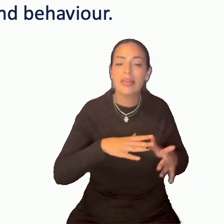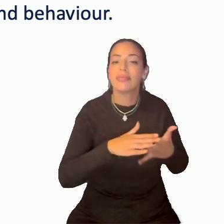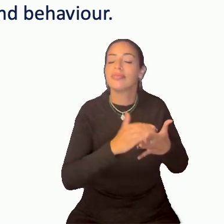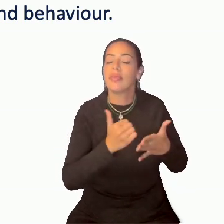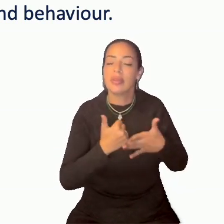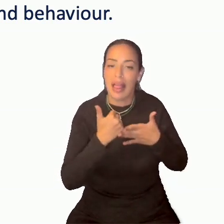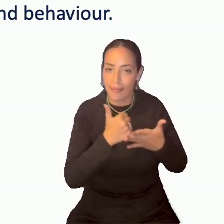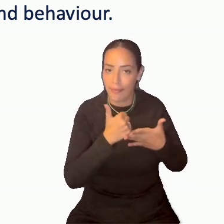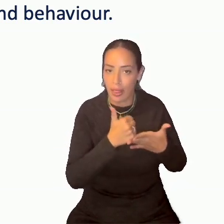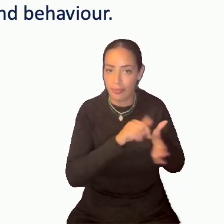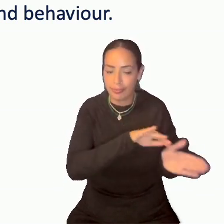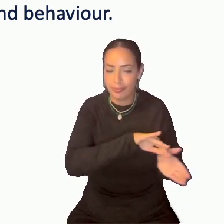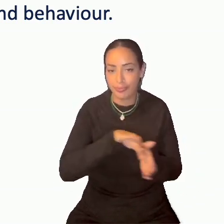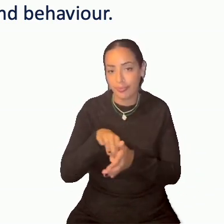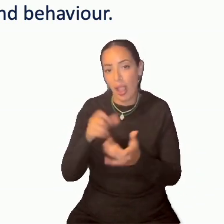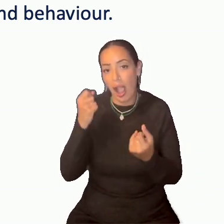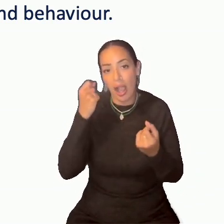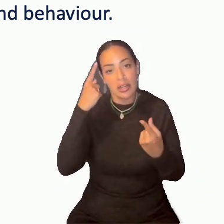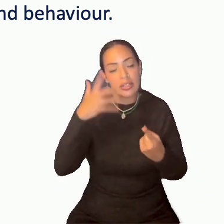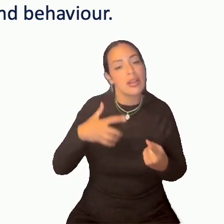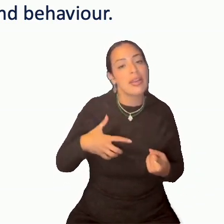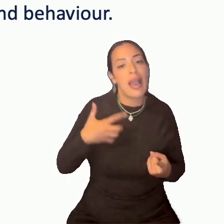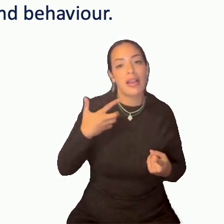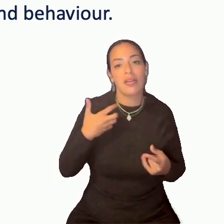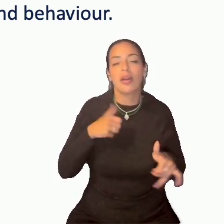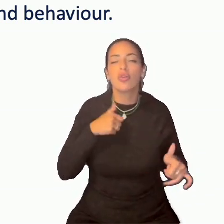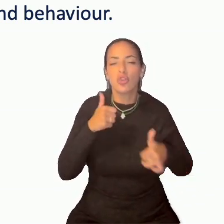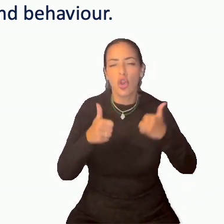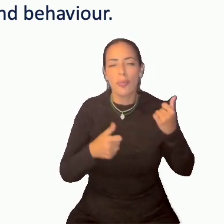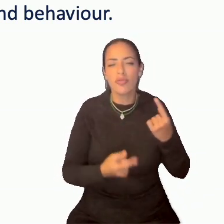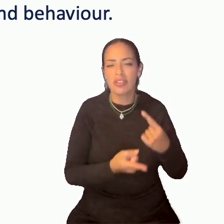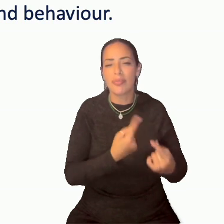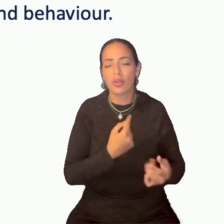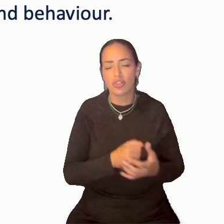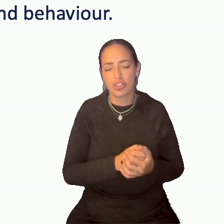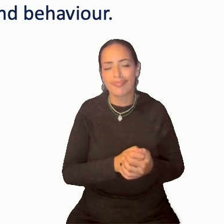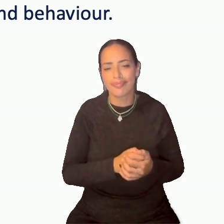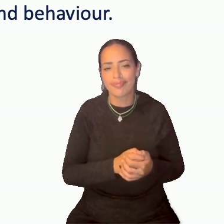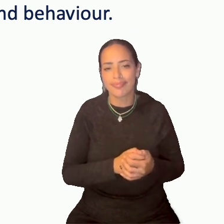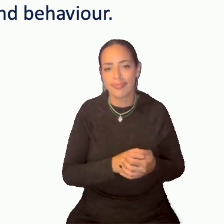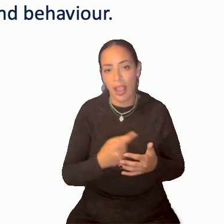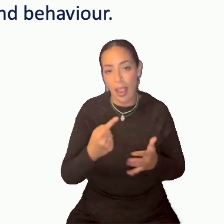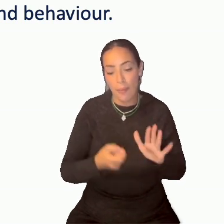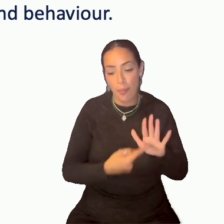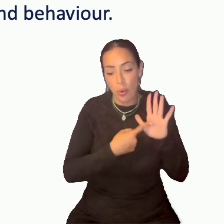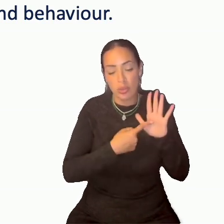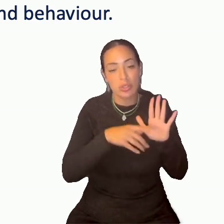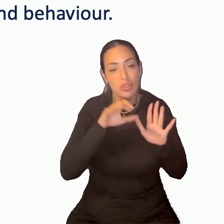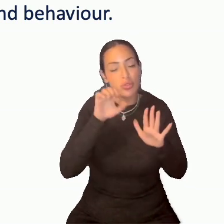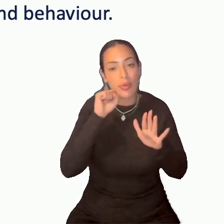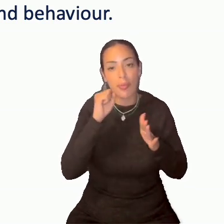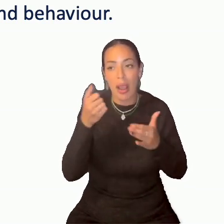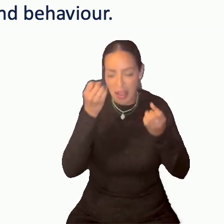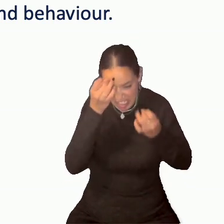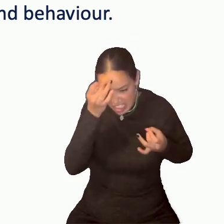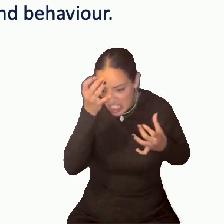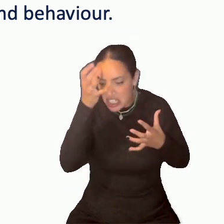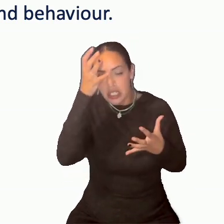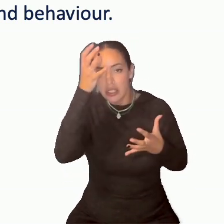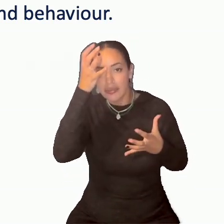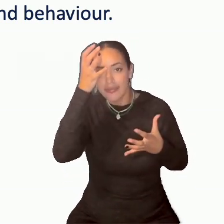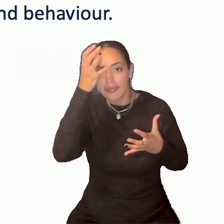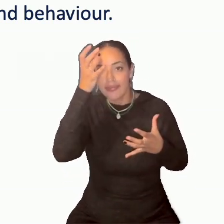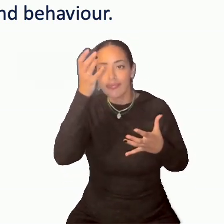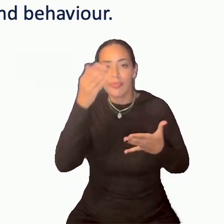Understanding anger. A really common response to a death notification is anger. It's important to remember that anger often protects us from